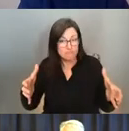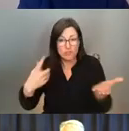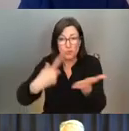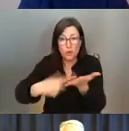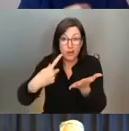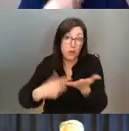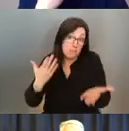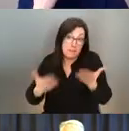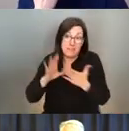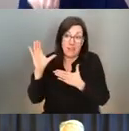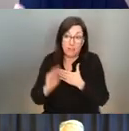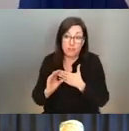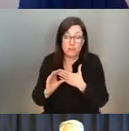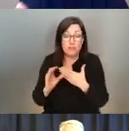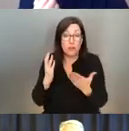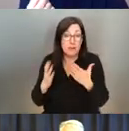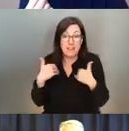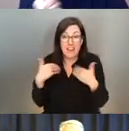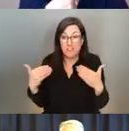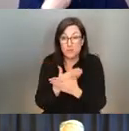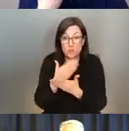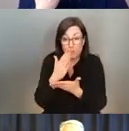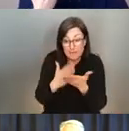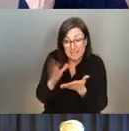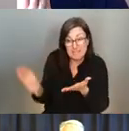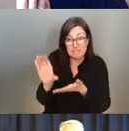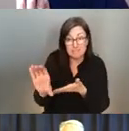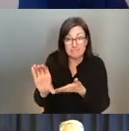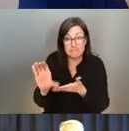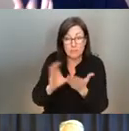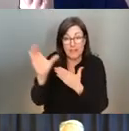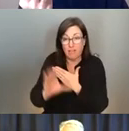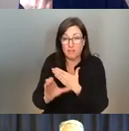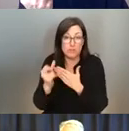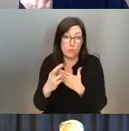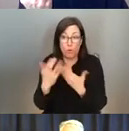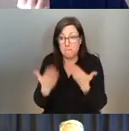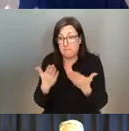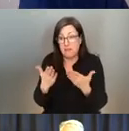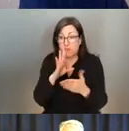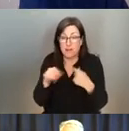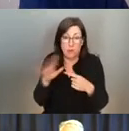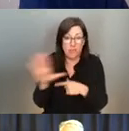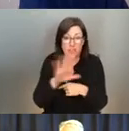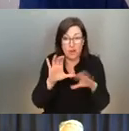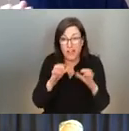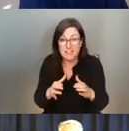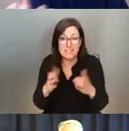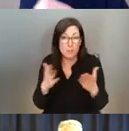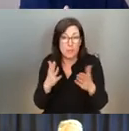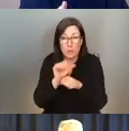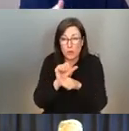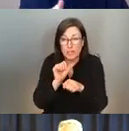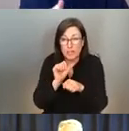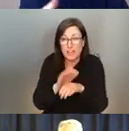calendar and maybe having a new piece to the calendar or the classes that the student is working on and how they